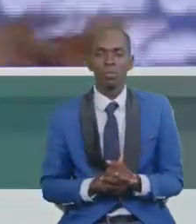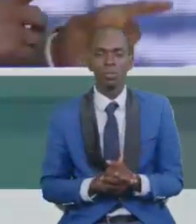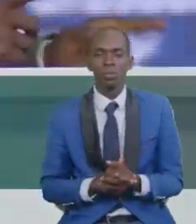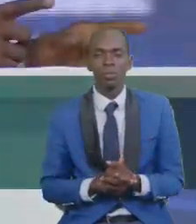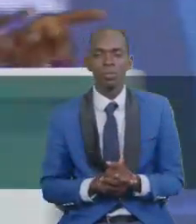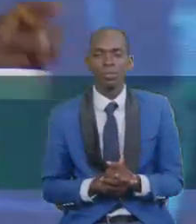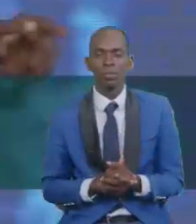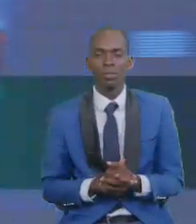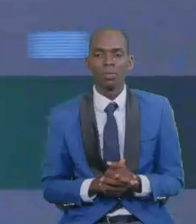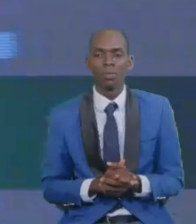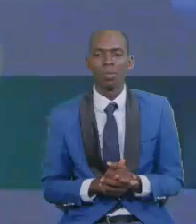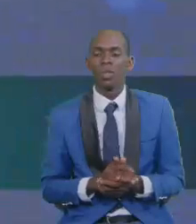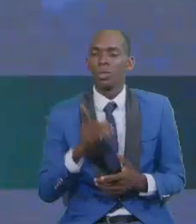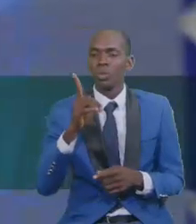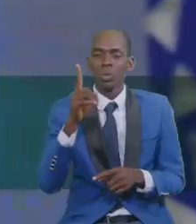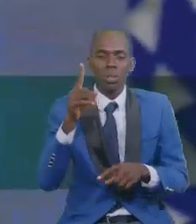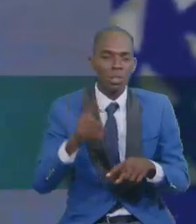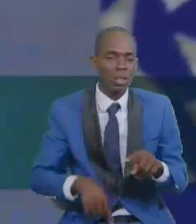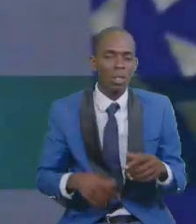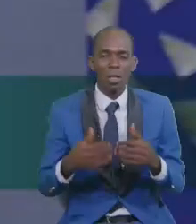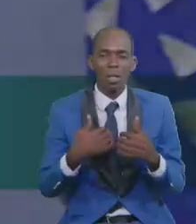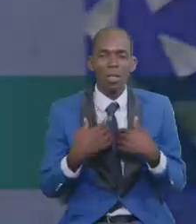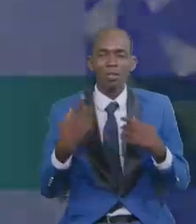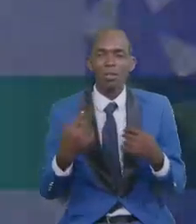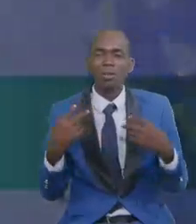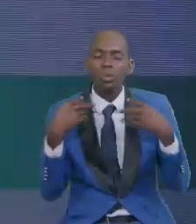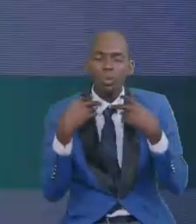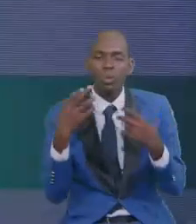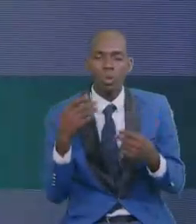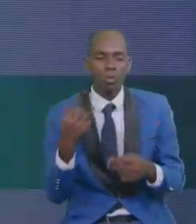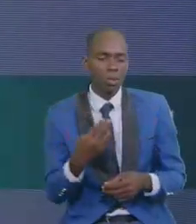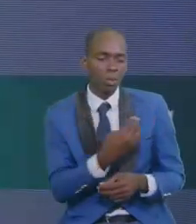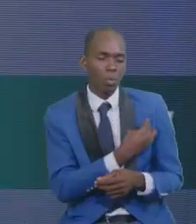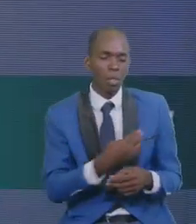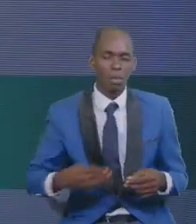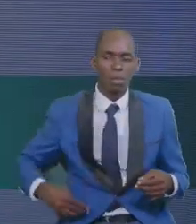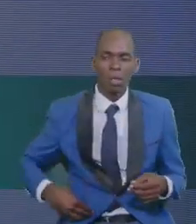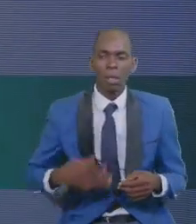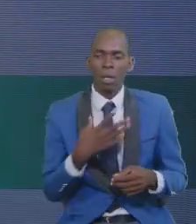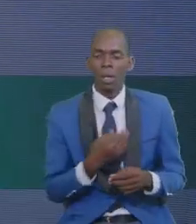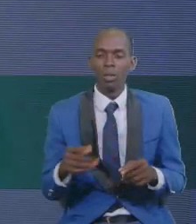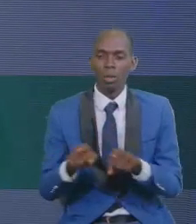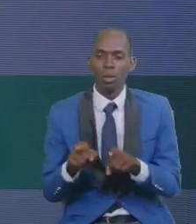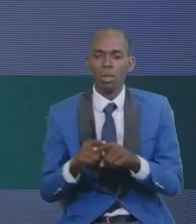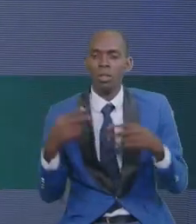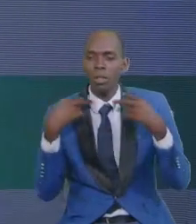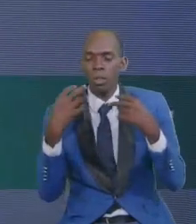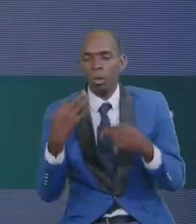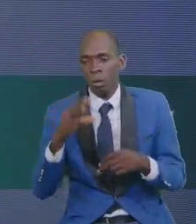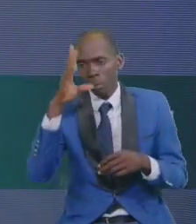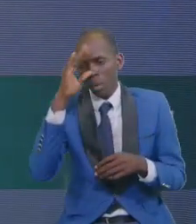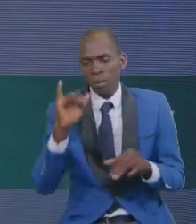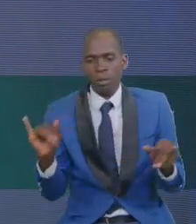You cannot have the yoke of the Messiah and the yoke of man upon you at the same